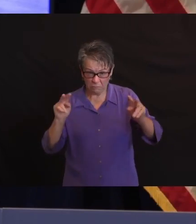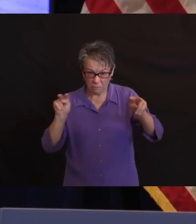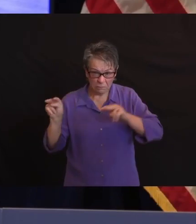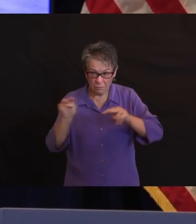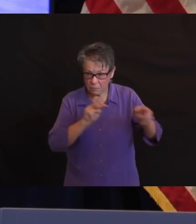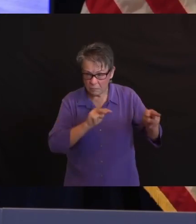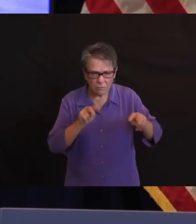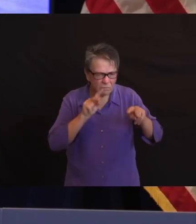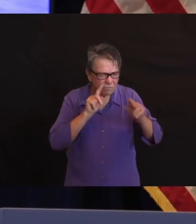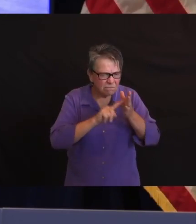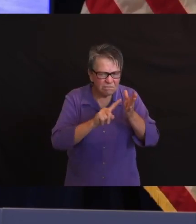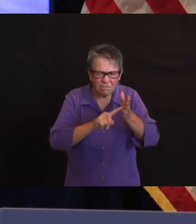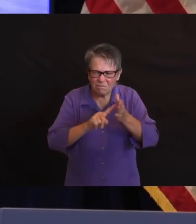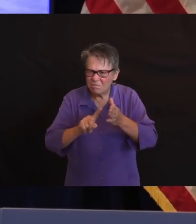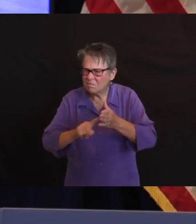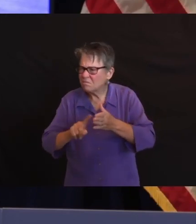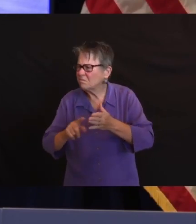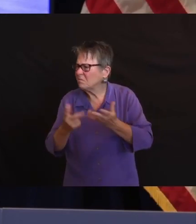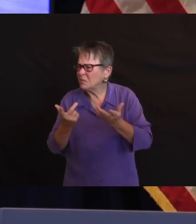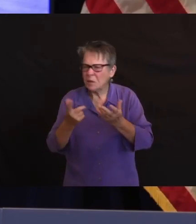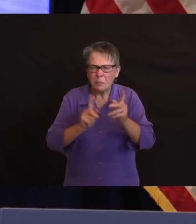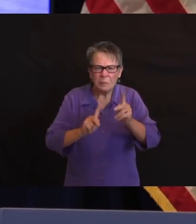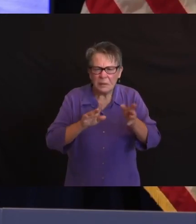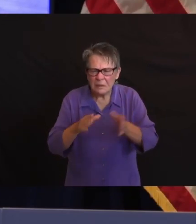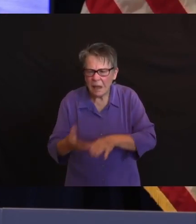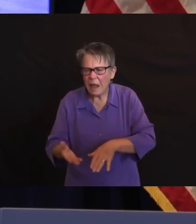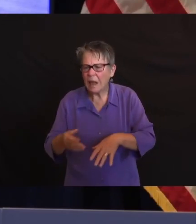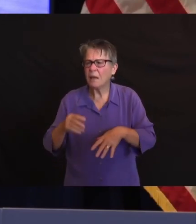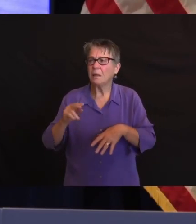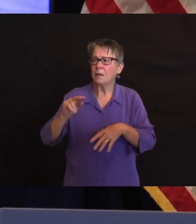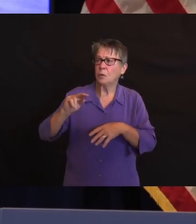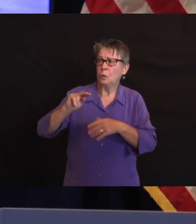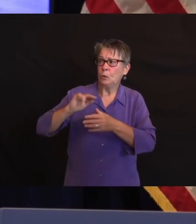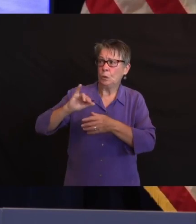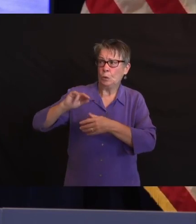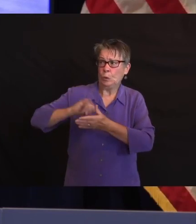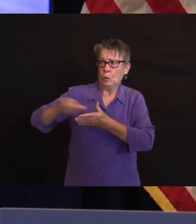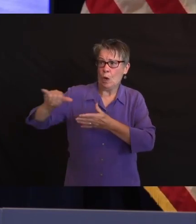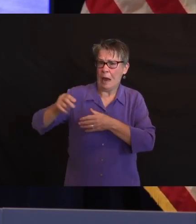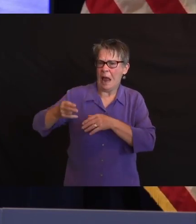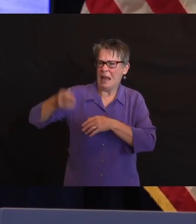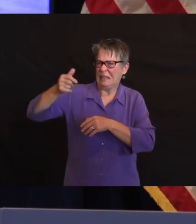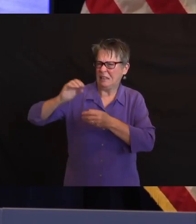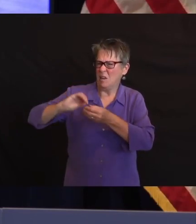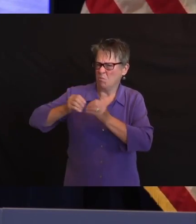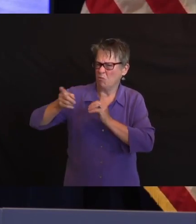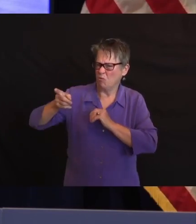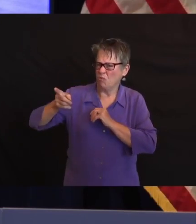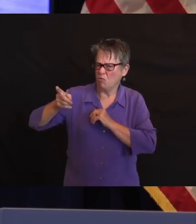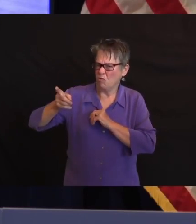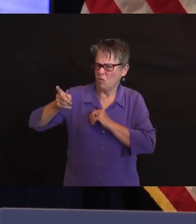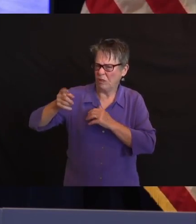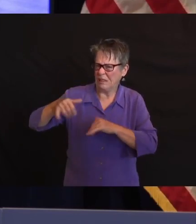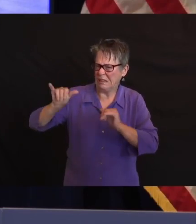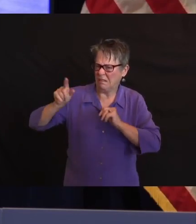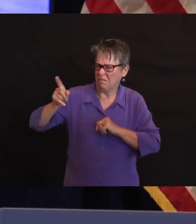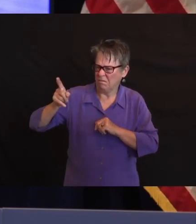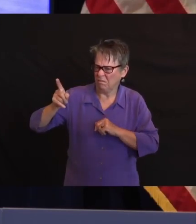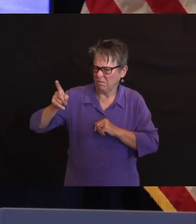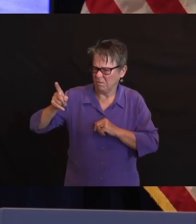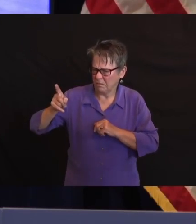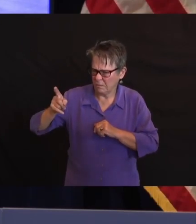14.7%, New York being the highest. According to the CDC, estimates were highest among children and younger adults from